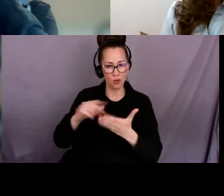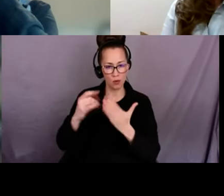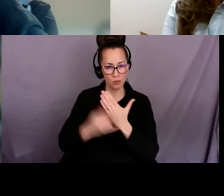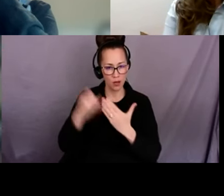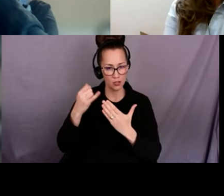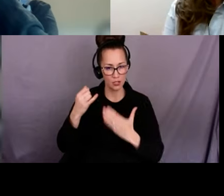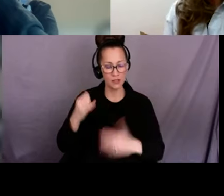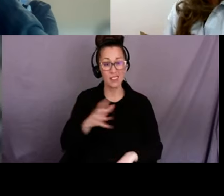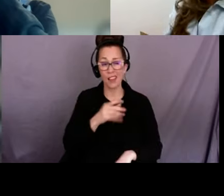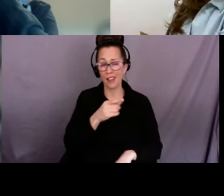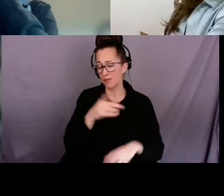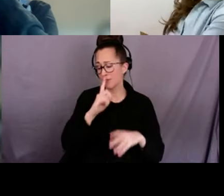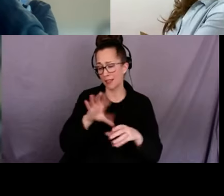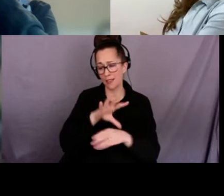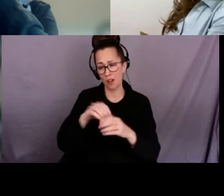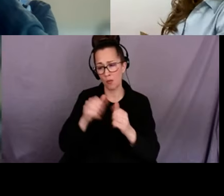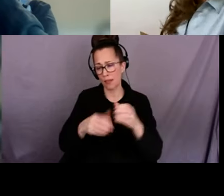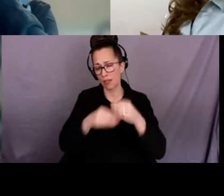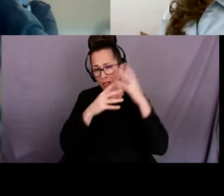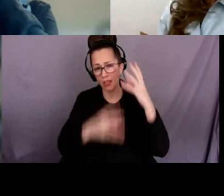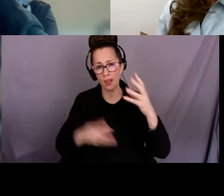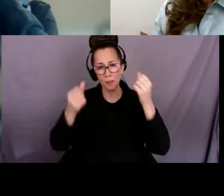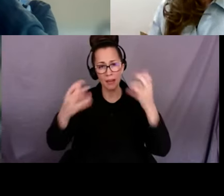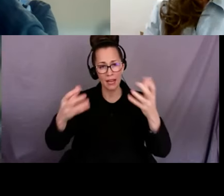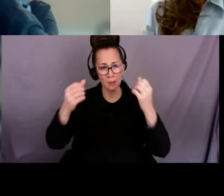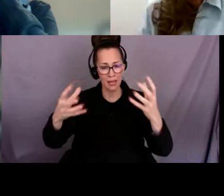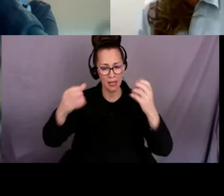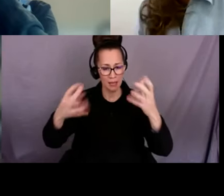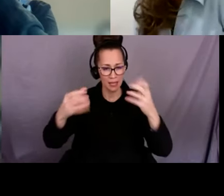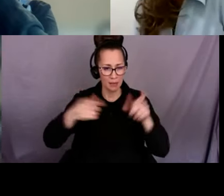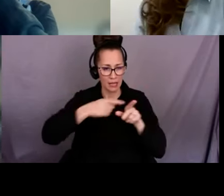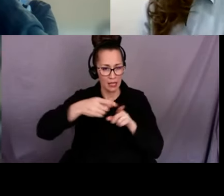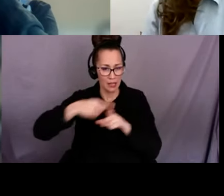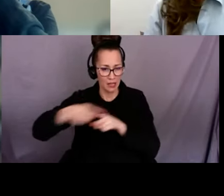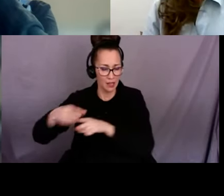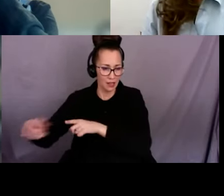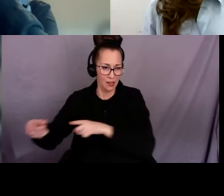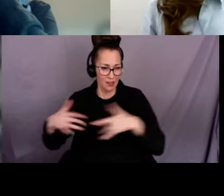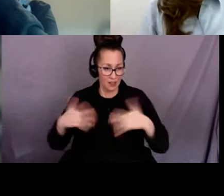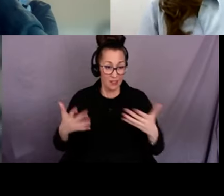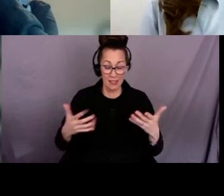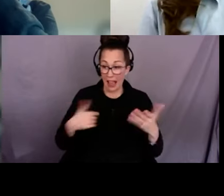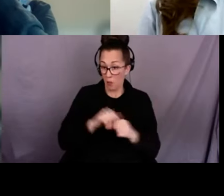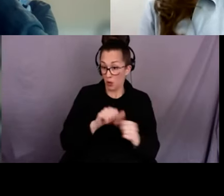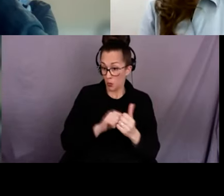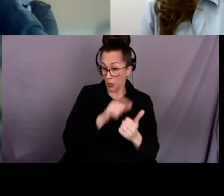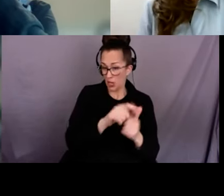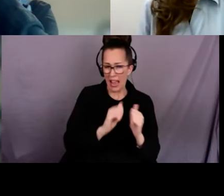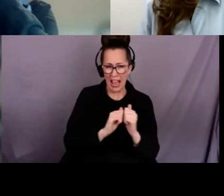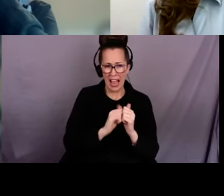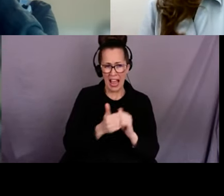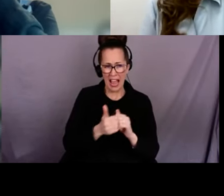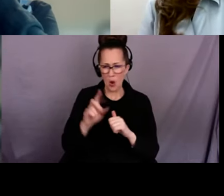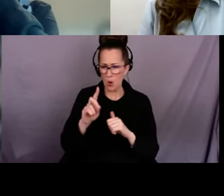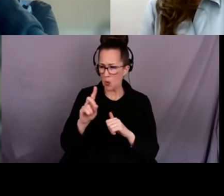and many, many others. And I can say, having worked with Beth, I don't know how she has more than 24 hours a